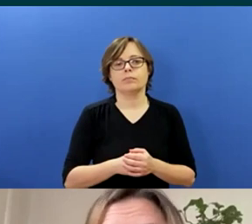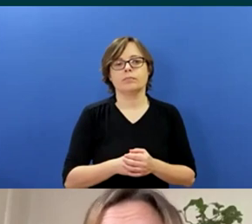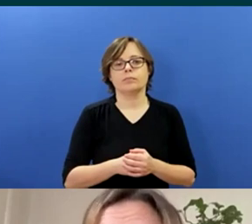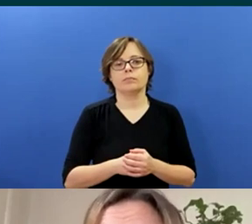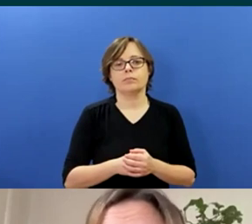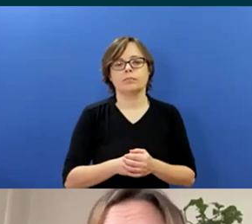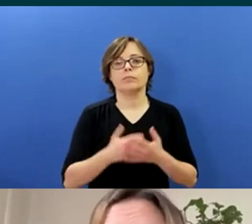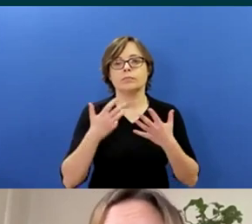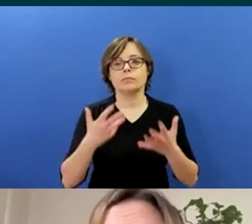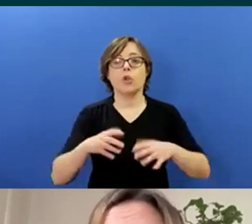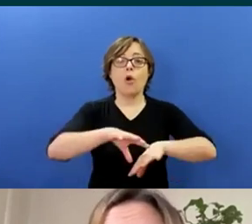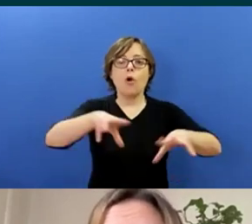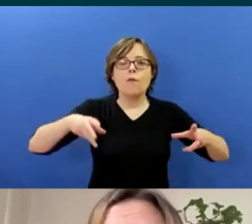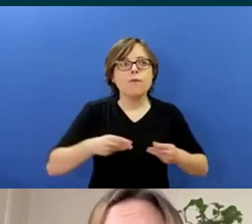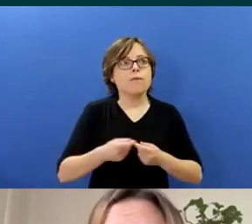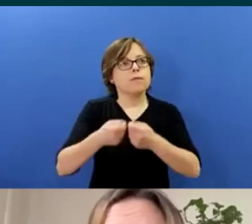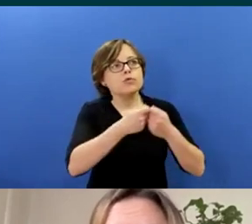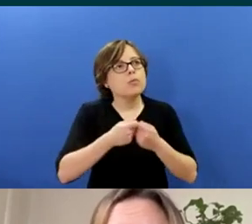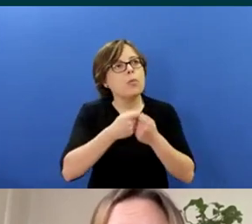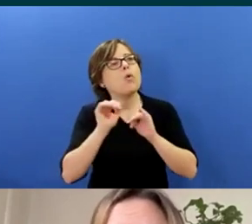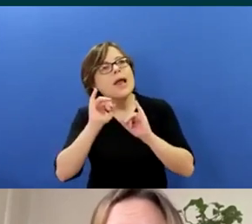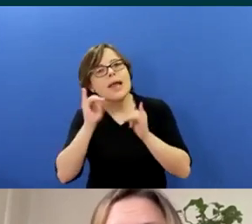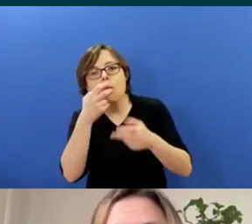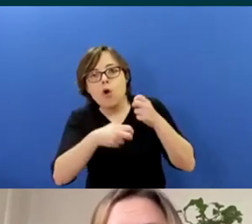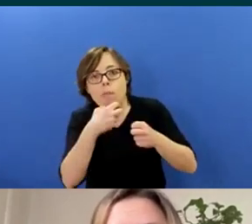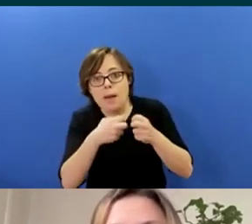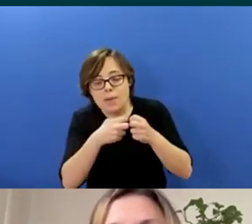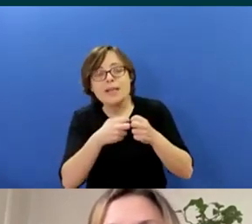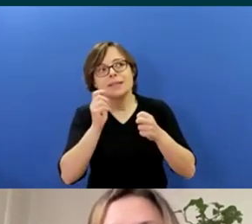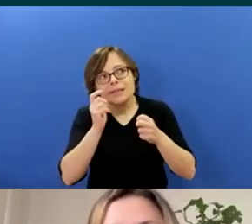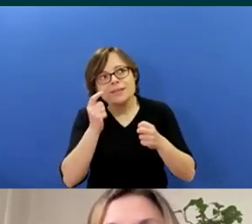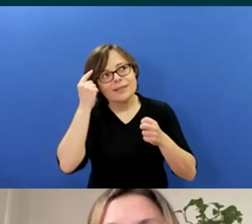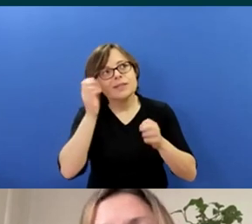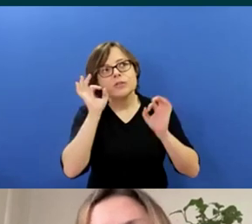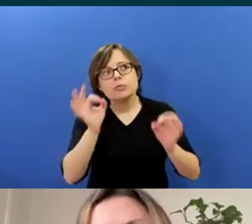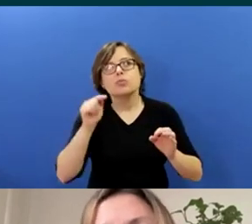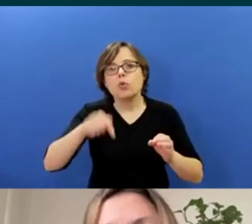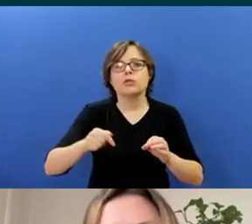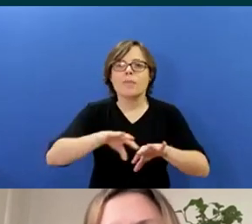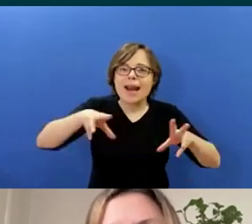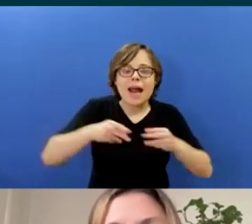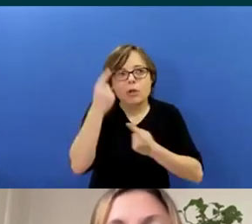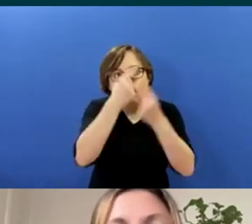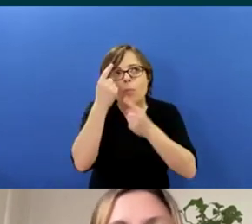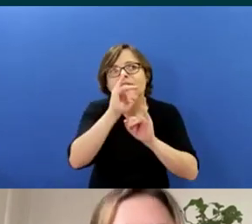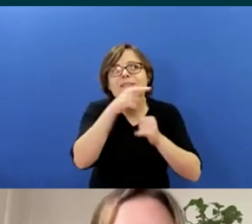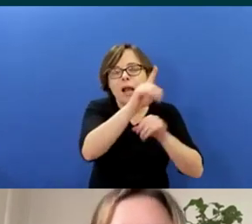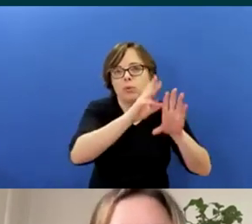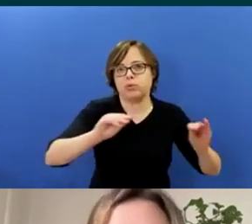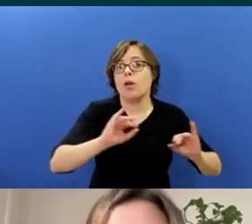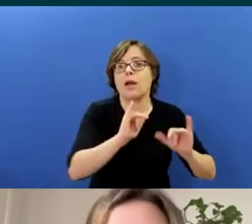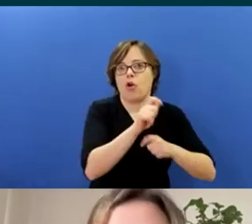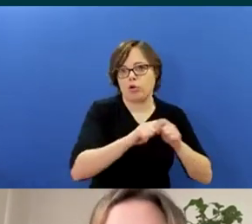policies to be designed. So it's the highest level of participation where citizens and authorities share power to make